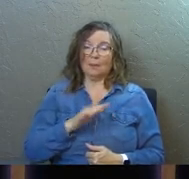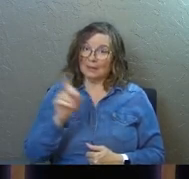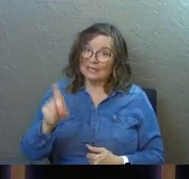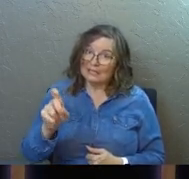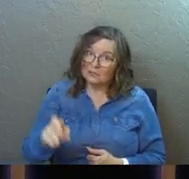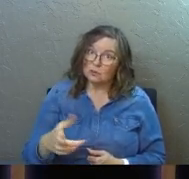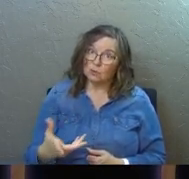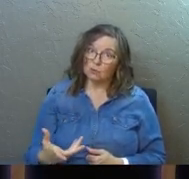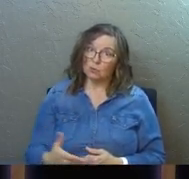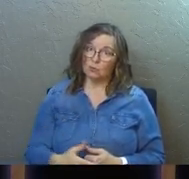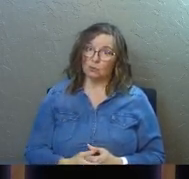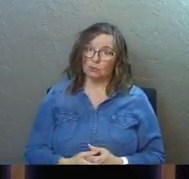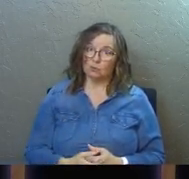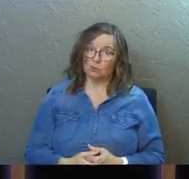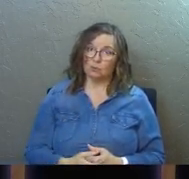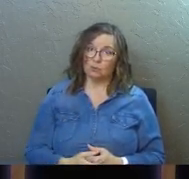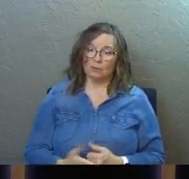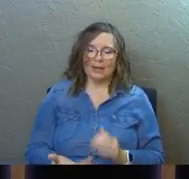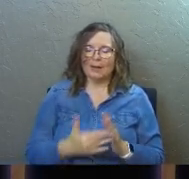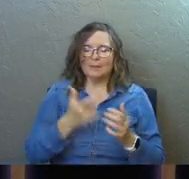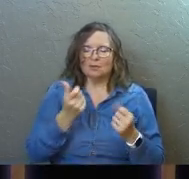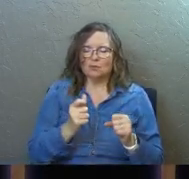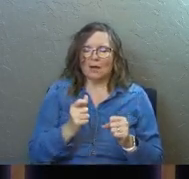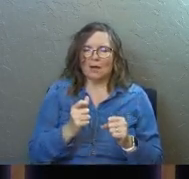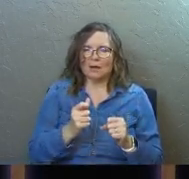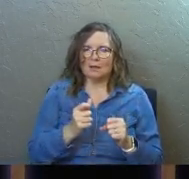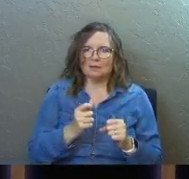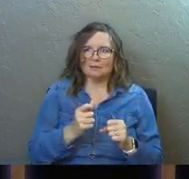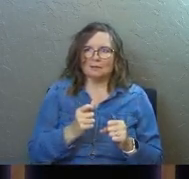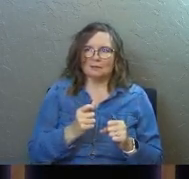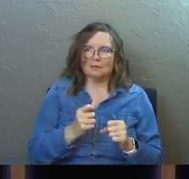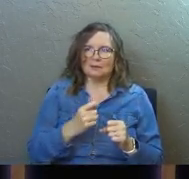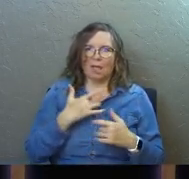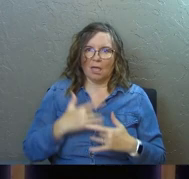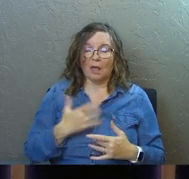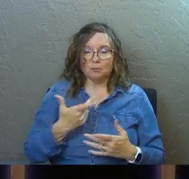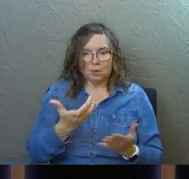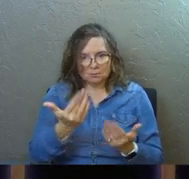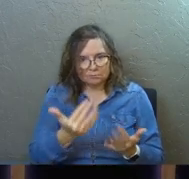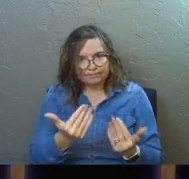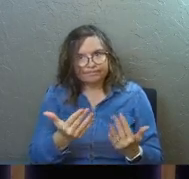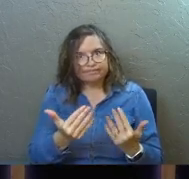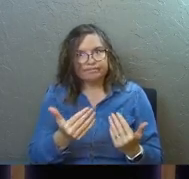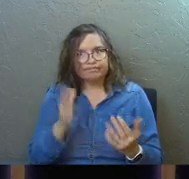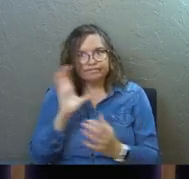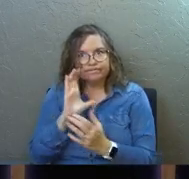It needs to. Again, I'm not trying to shut you out. I'm trying to draw you in.